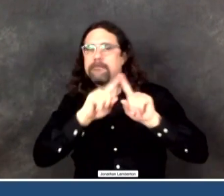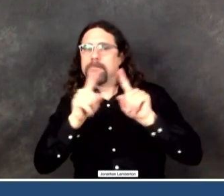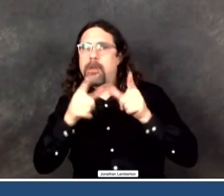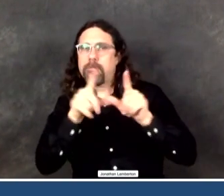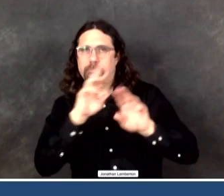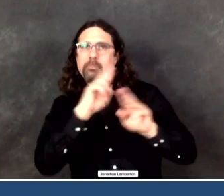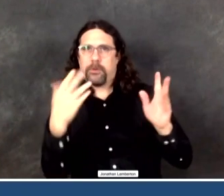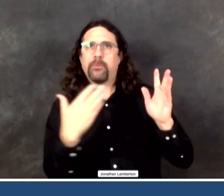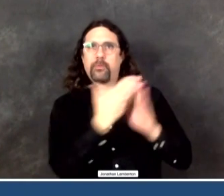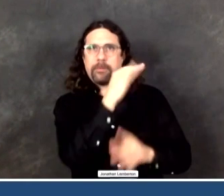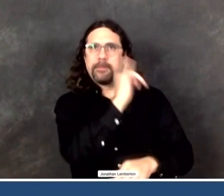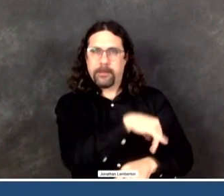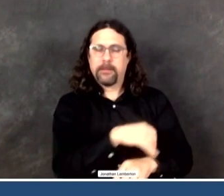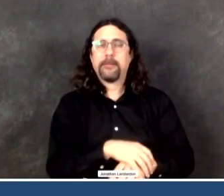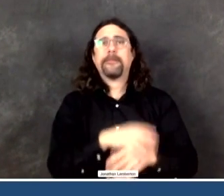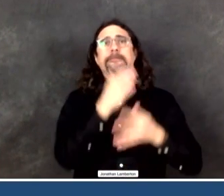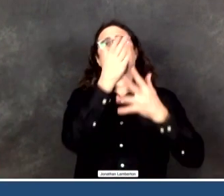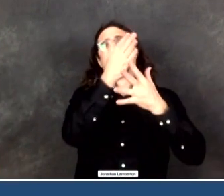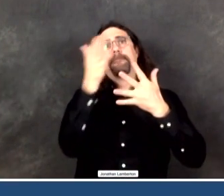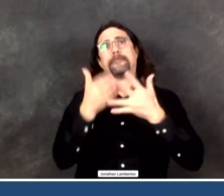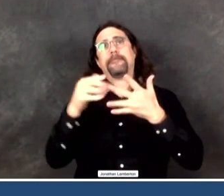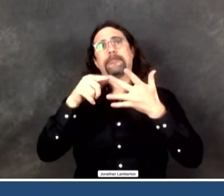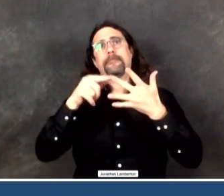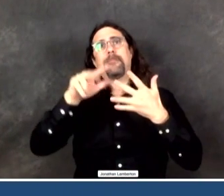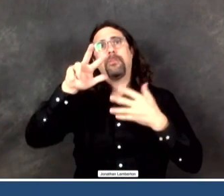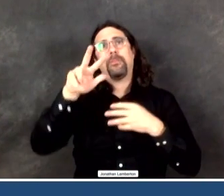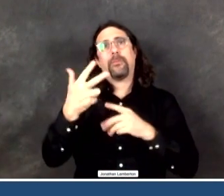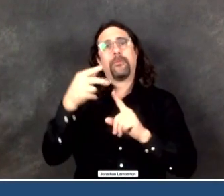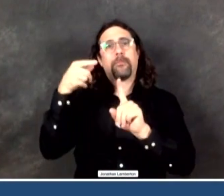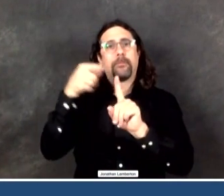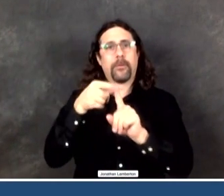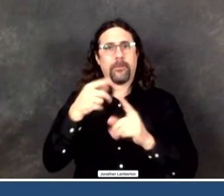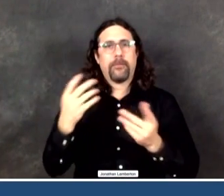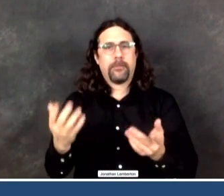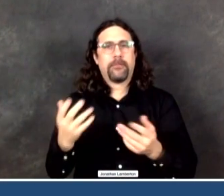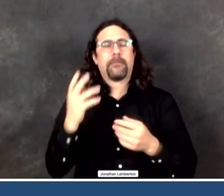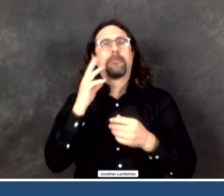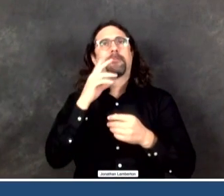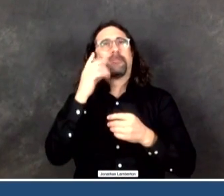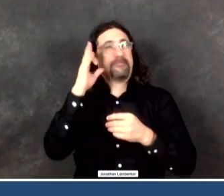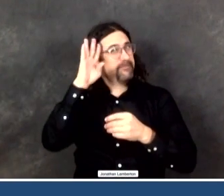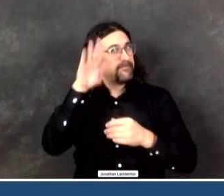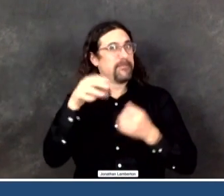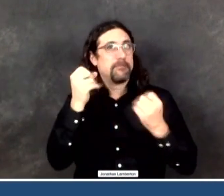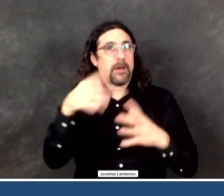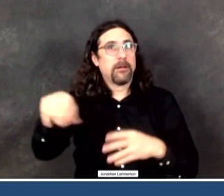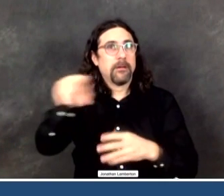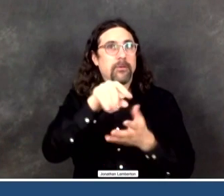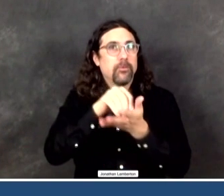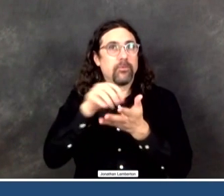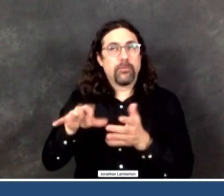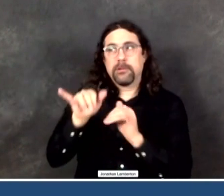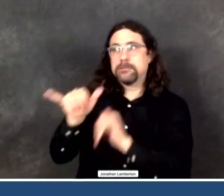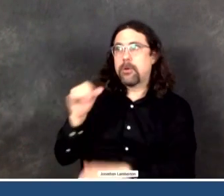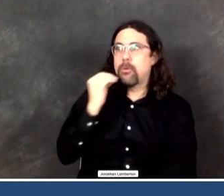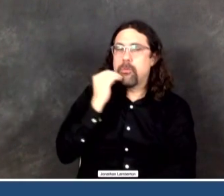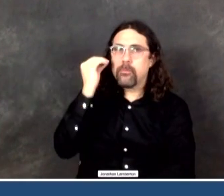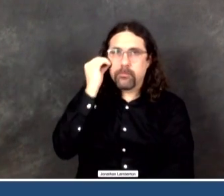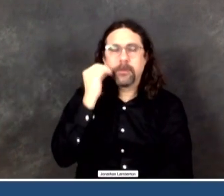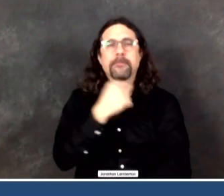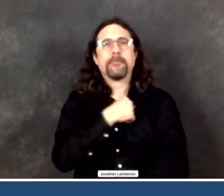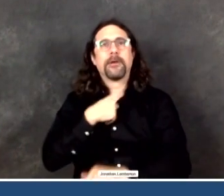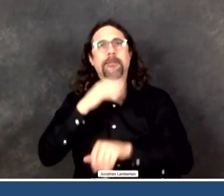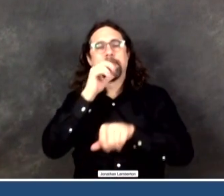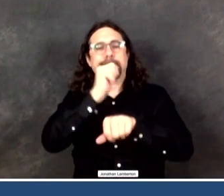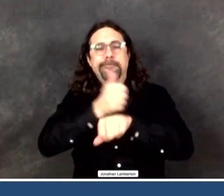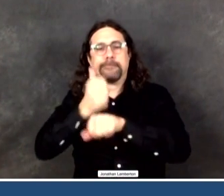teachers have always known how to be creative, but they've been extraordinarily creative in this crisis. So DOE's been creating new programming. Teachers themselves have been